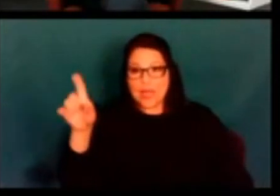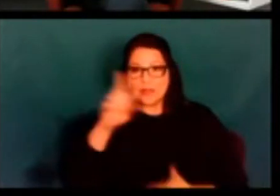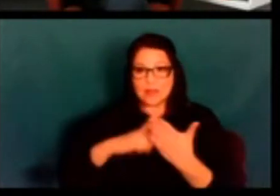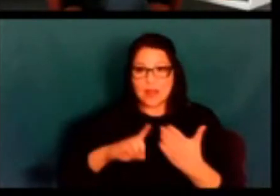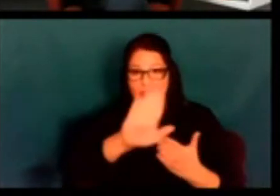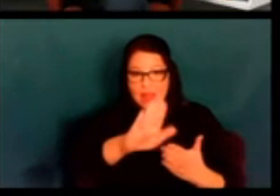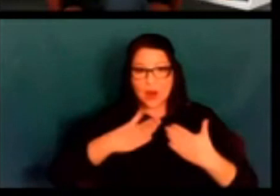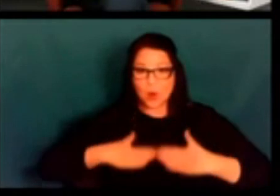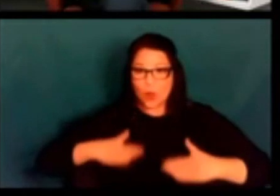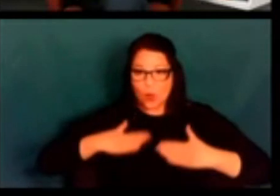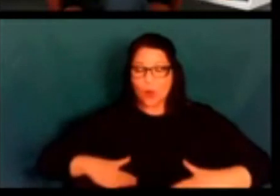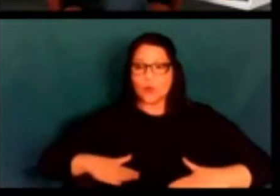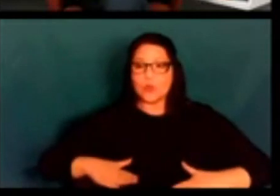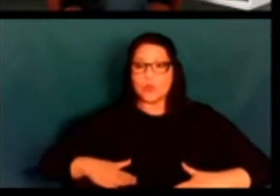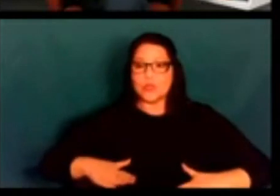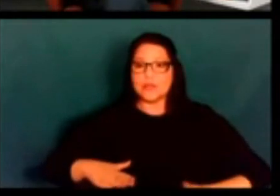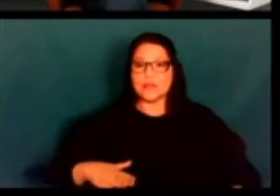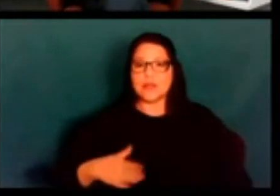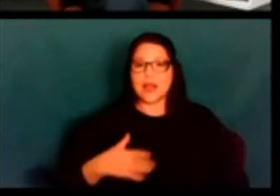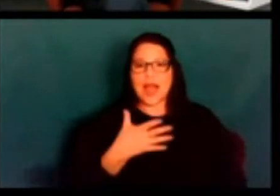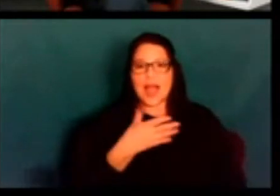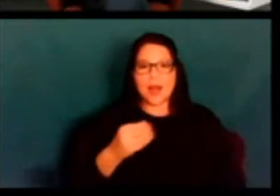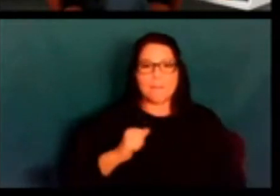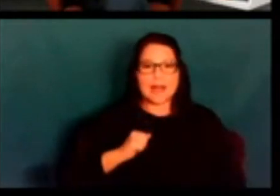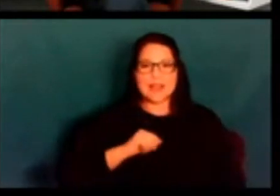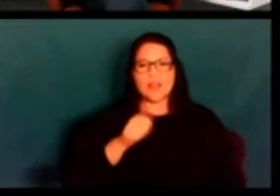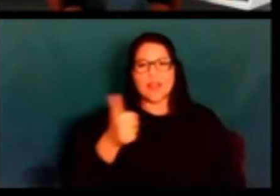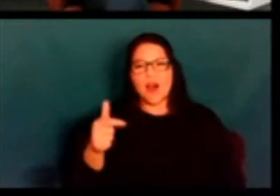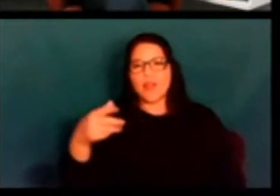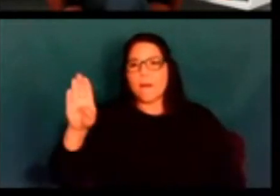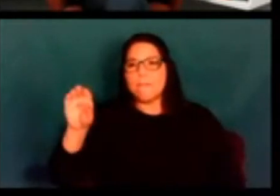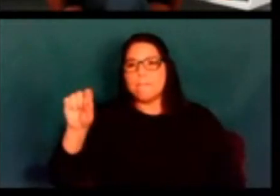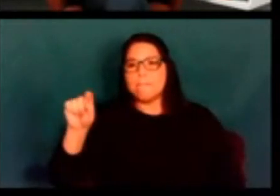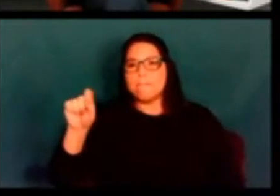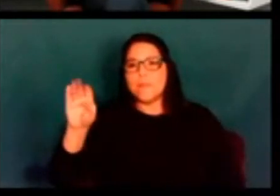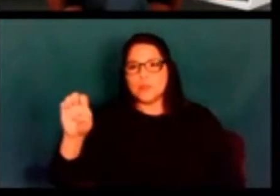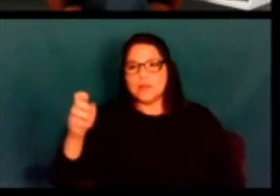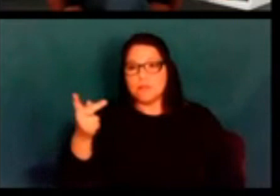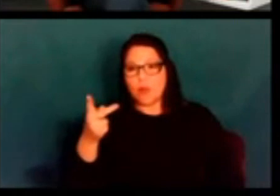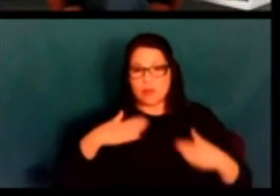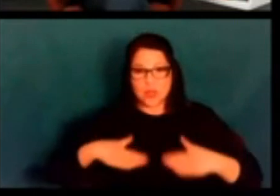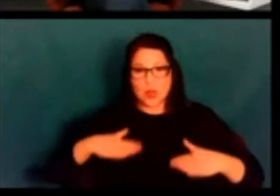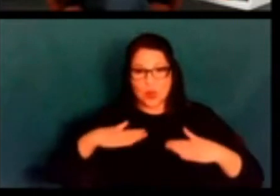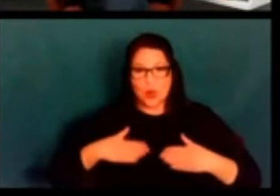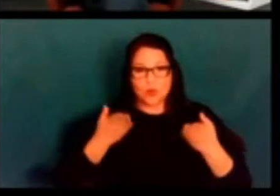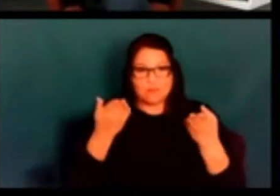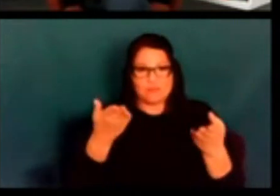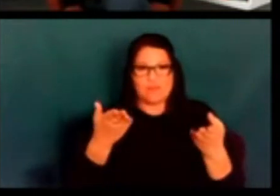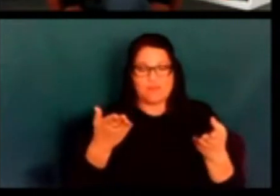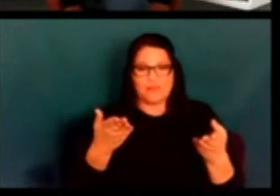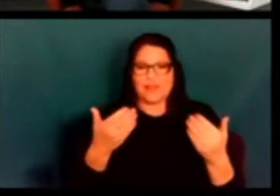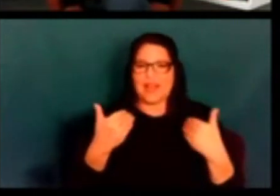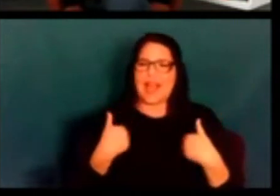clothes. And I got myself and Bootsy on the other side. I hooked both of us up. And we had all kind